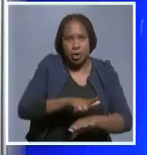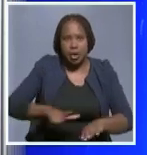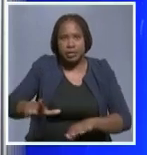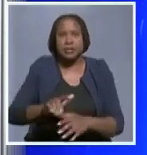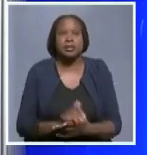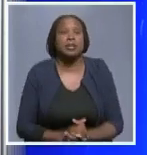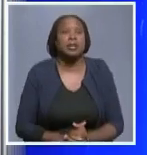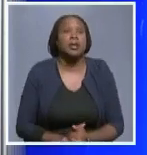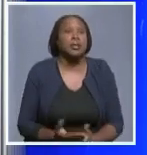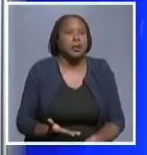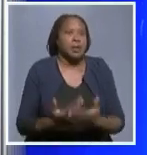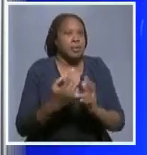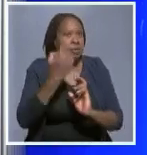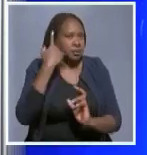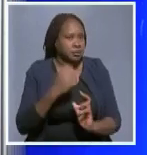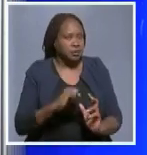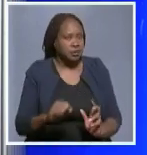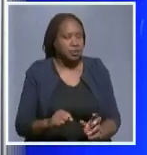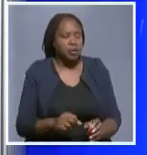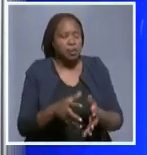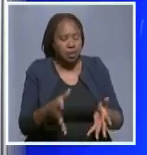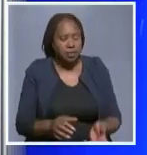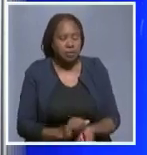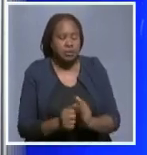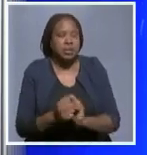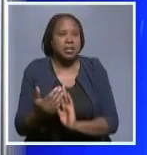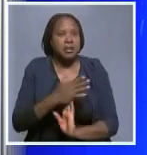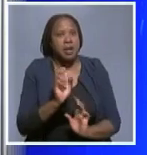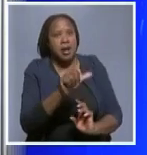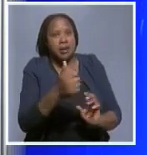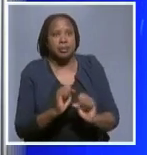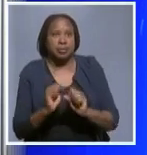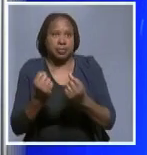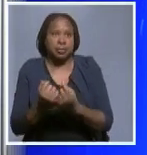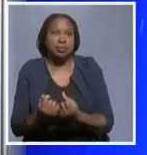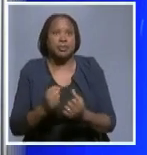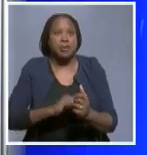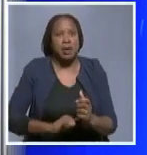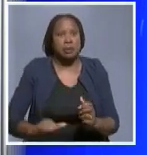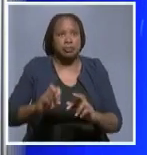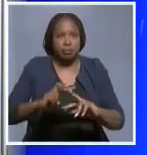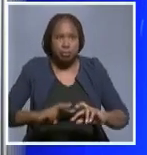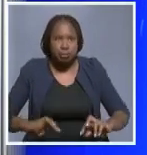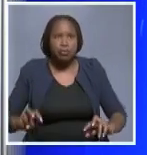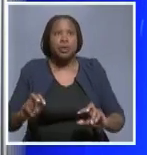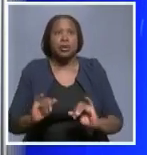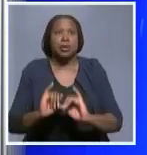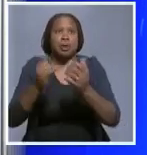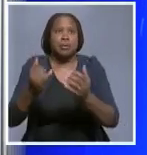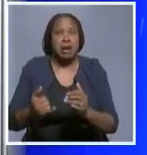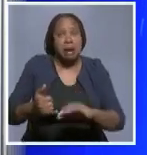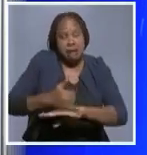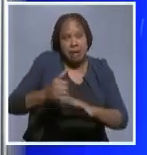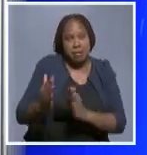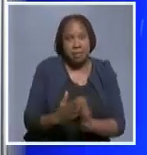of Land Reform, Urban and Rural Development, Safety and many other agencies in land surveying and evidence-based planning.